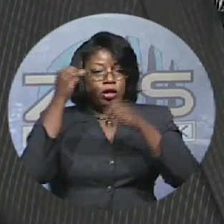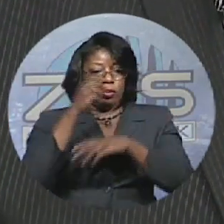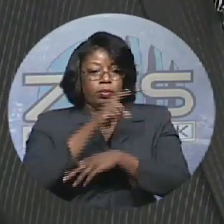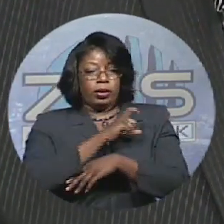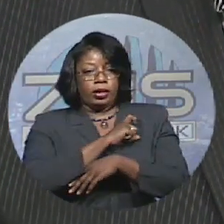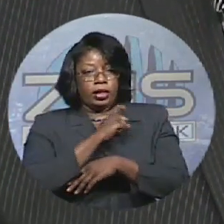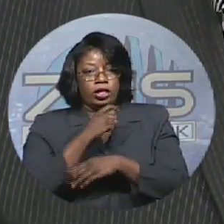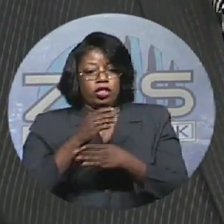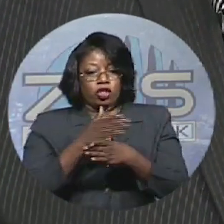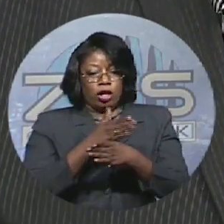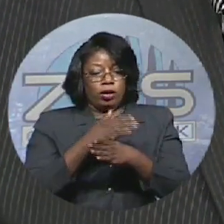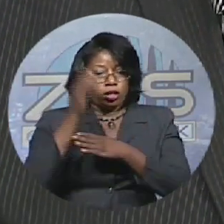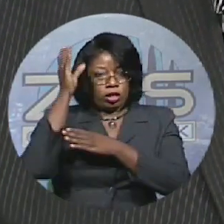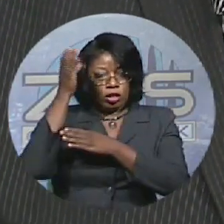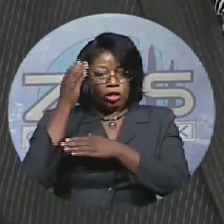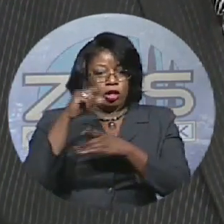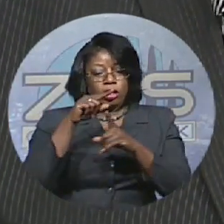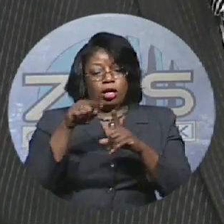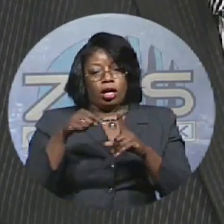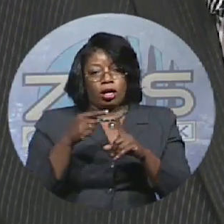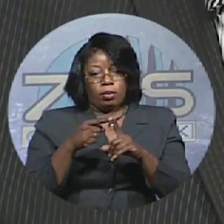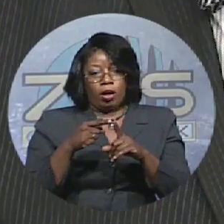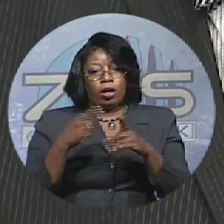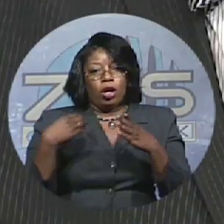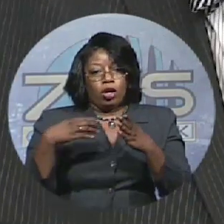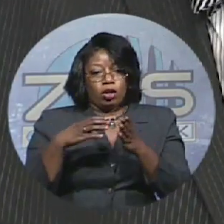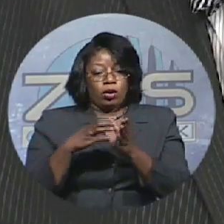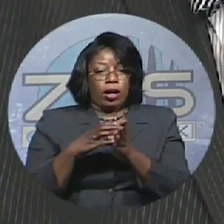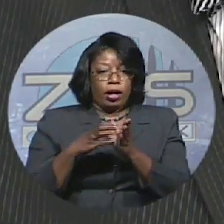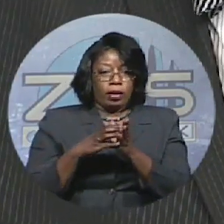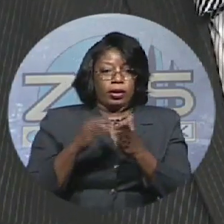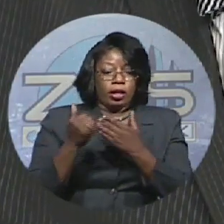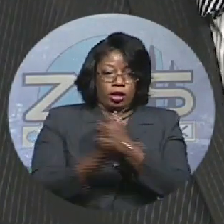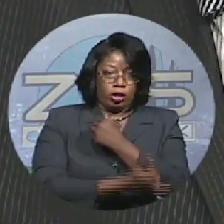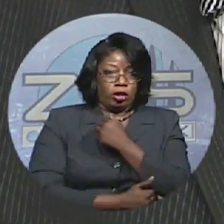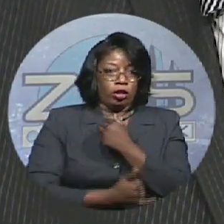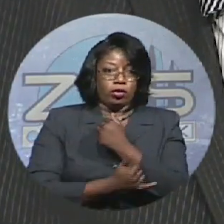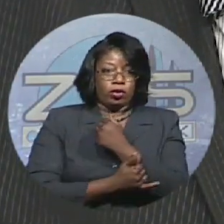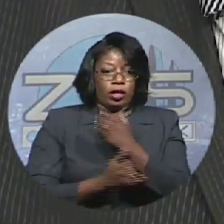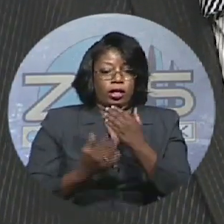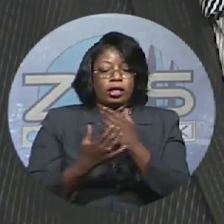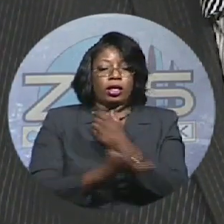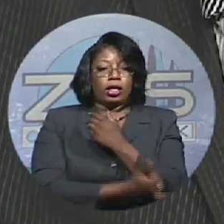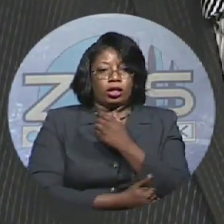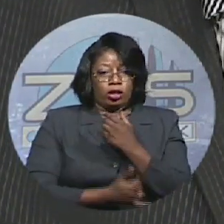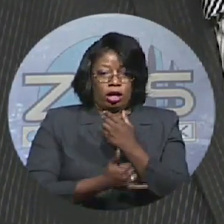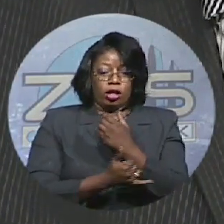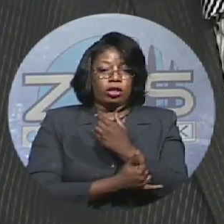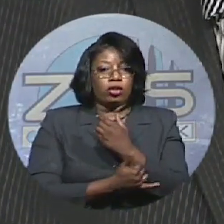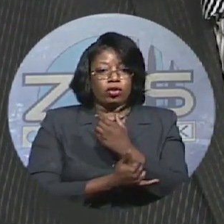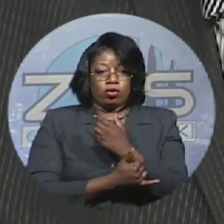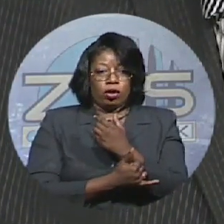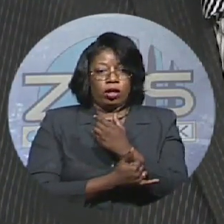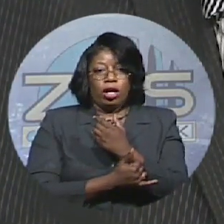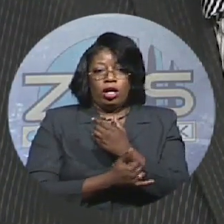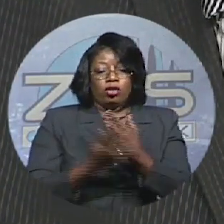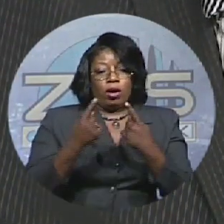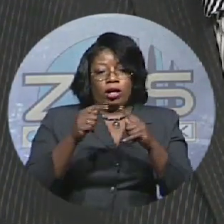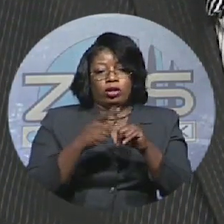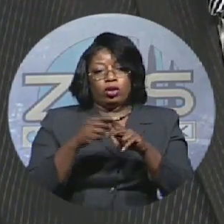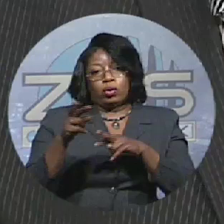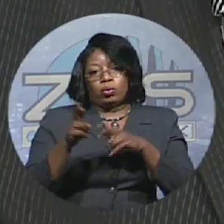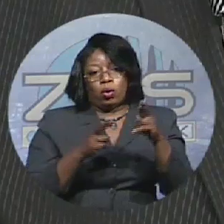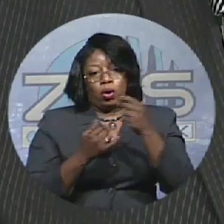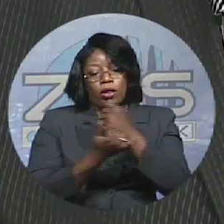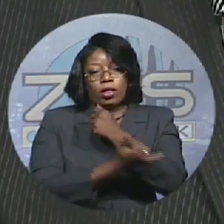his concern about the state of crime in the country tonight, noting that the country is overrun by criminals who would look to take control